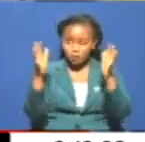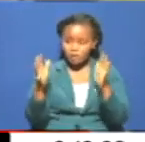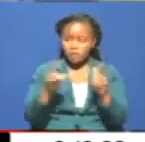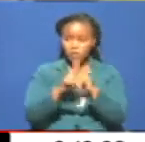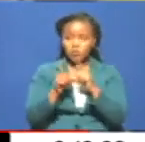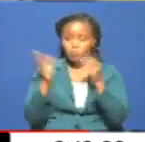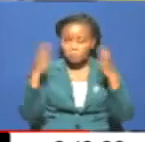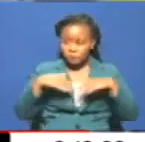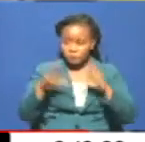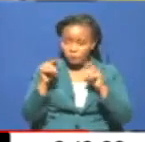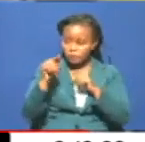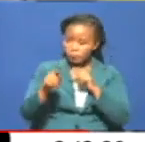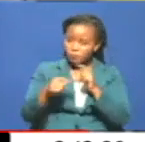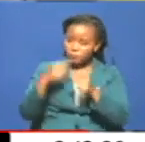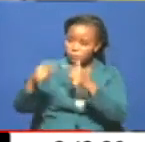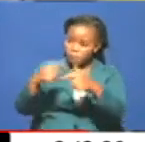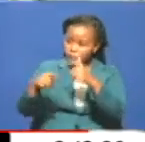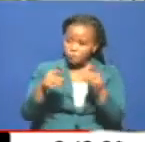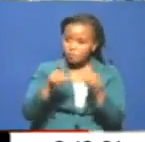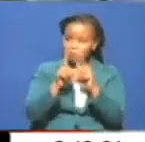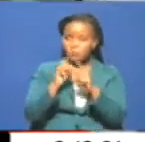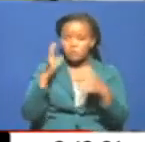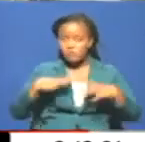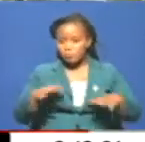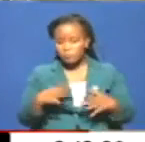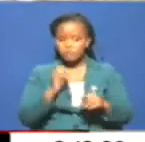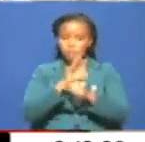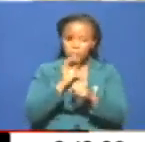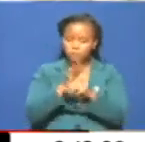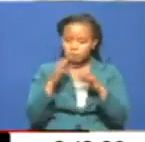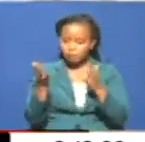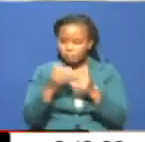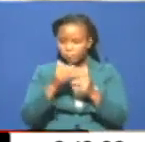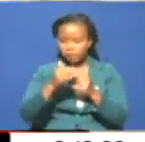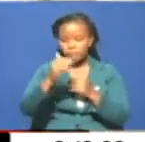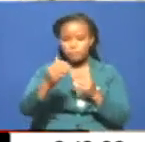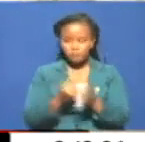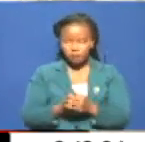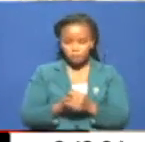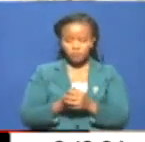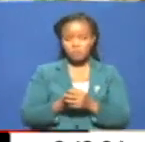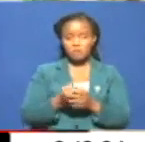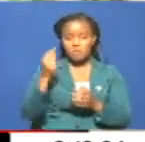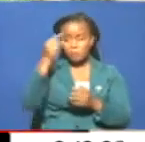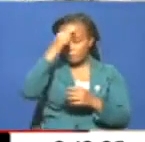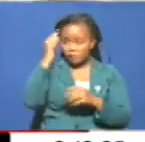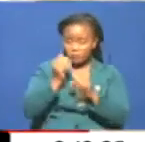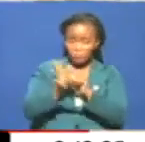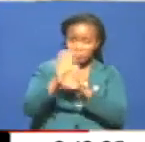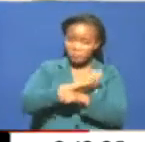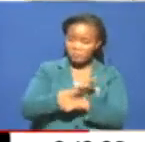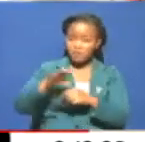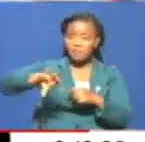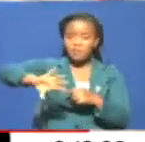quick succession and approved, be advised. Due to COVID-19 pandemic, counties will not hold any